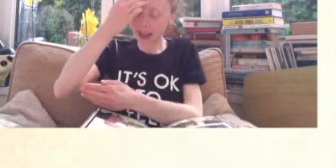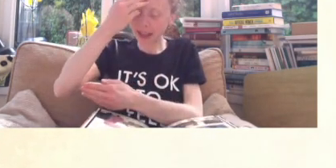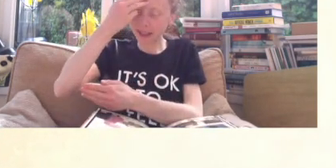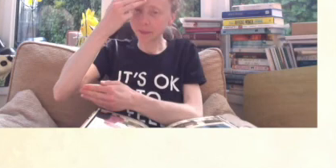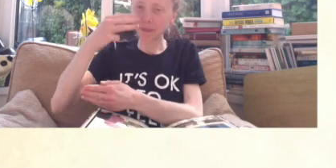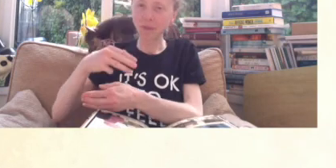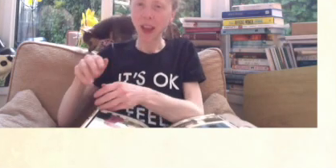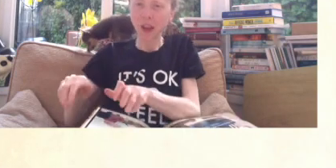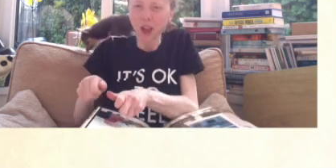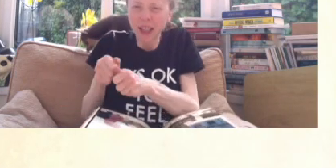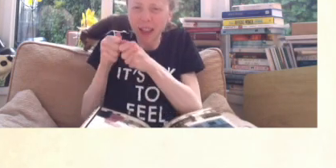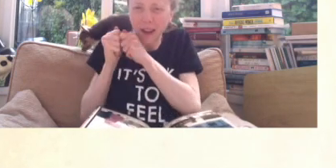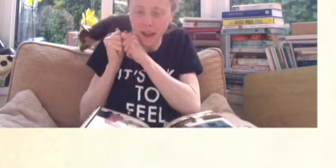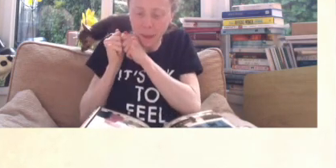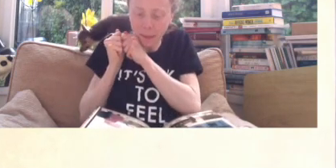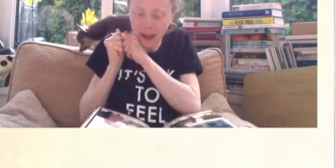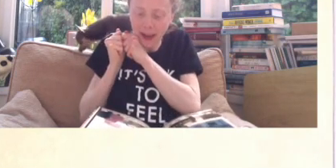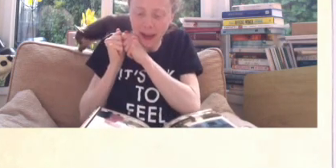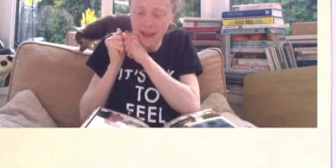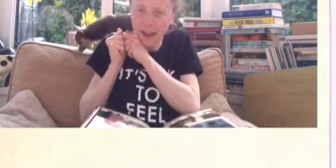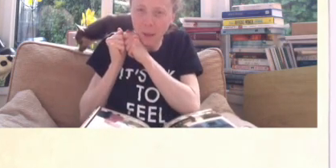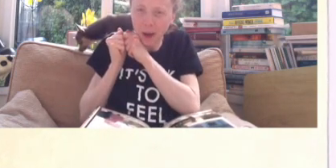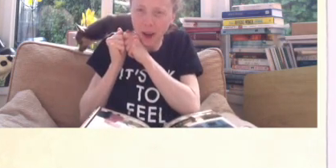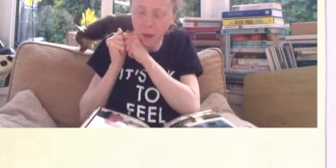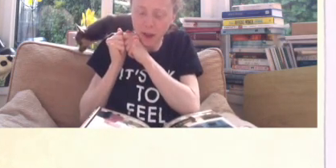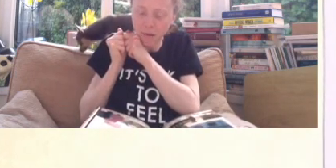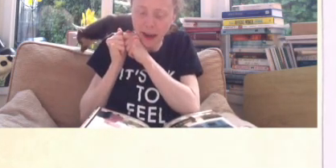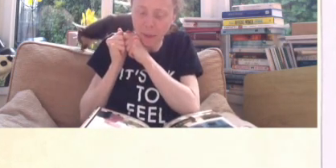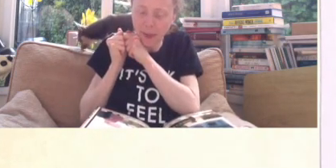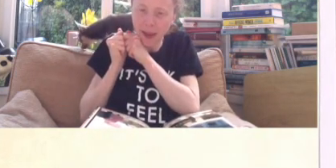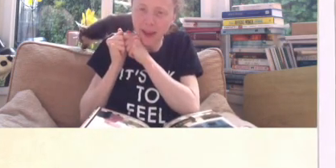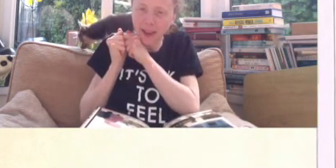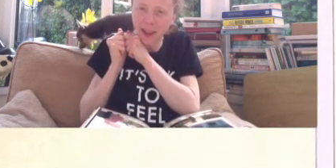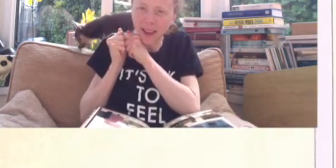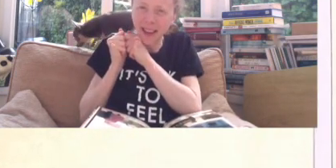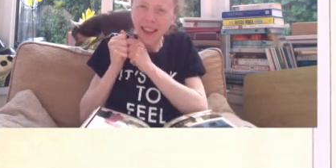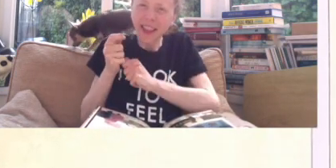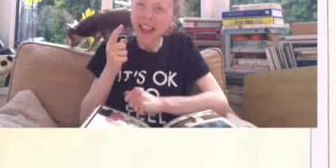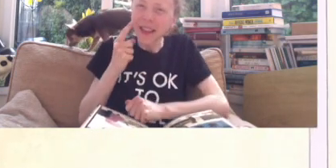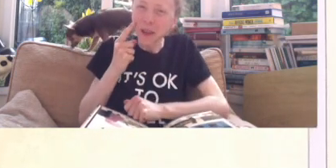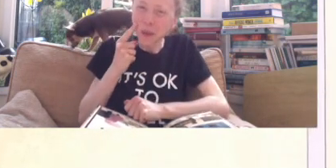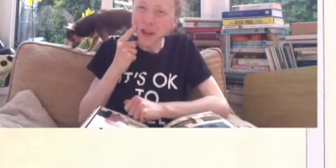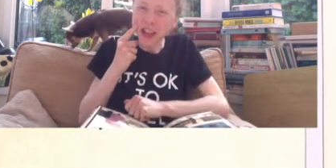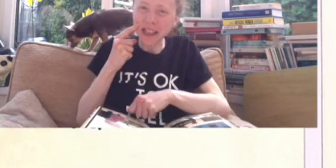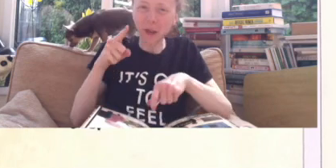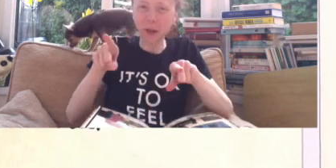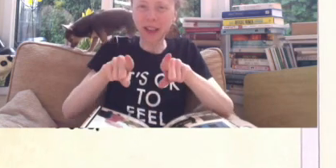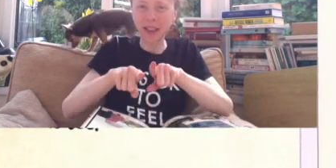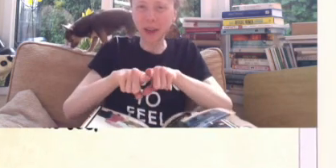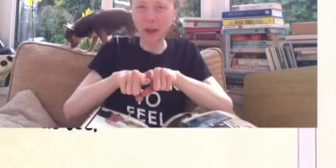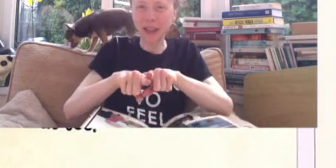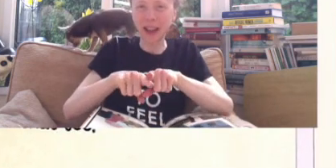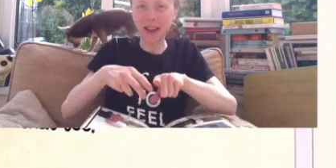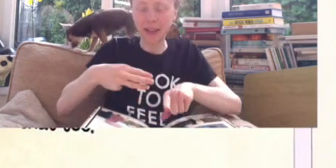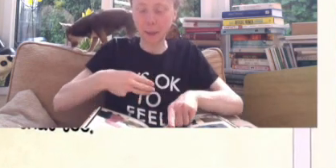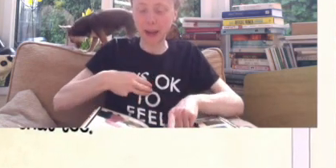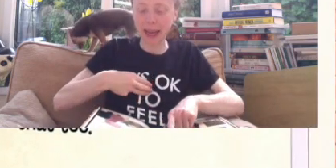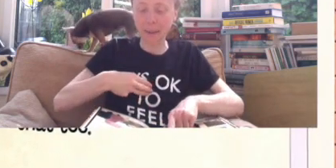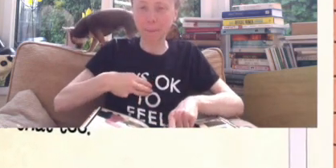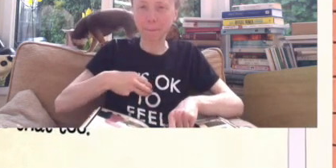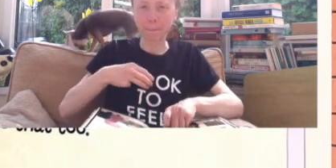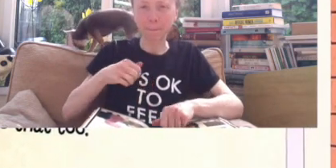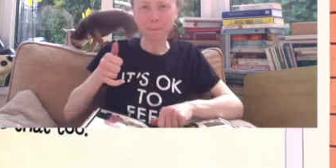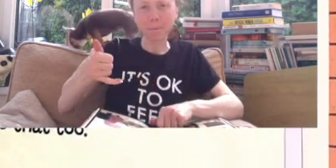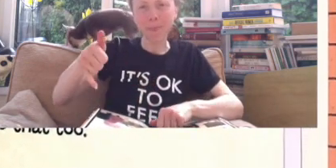my head. She tucks my blankets up close around me. That's what gentleness looks like to